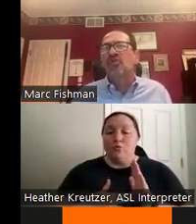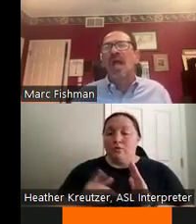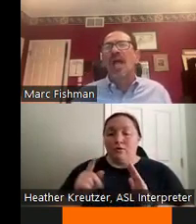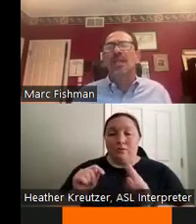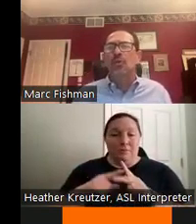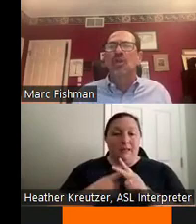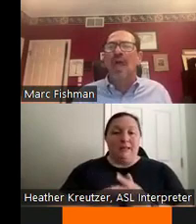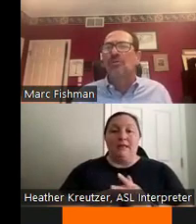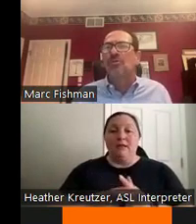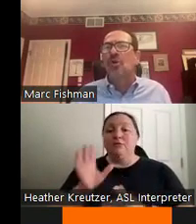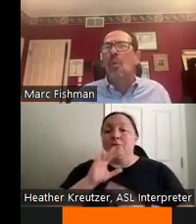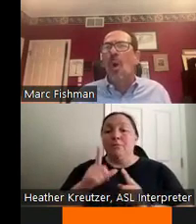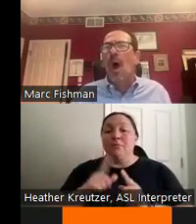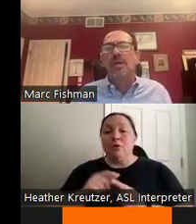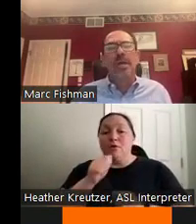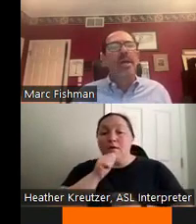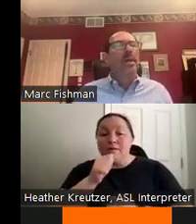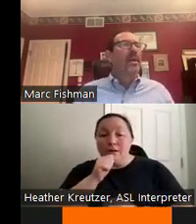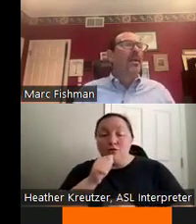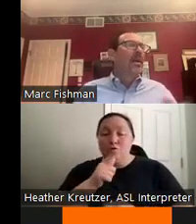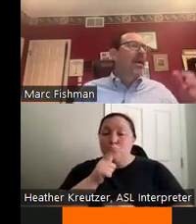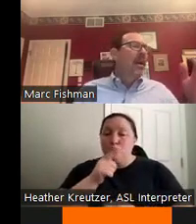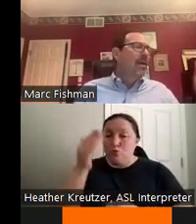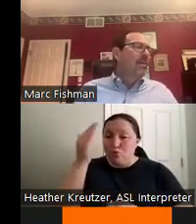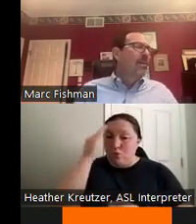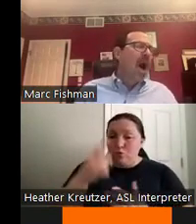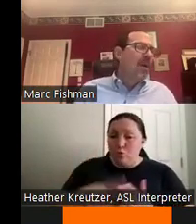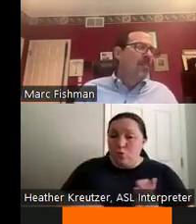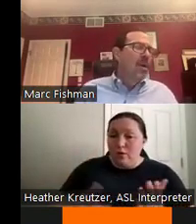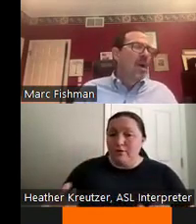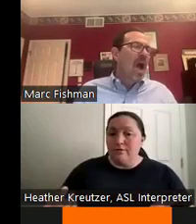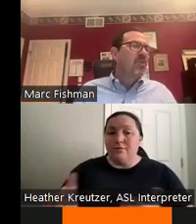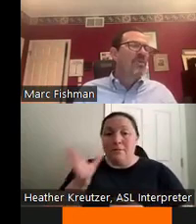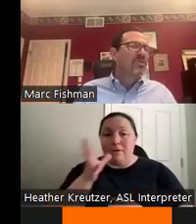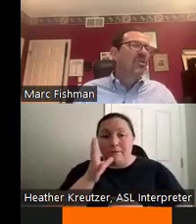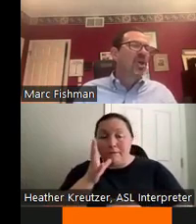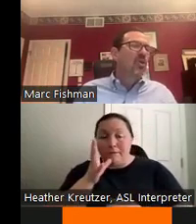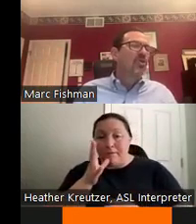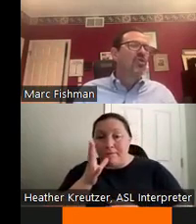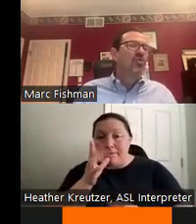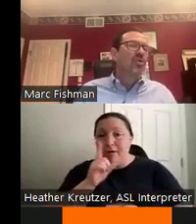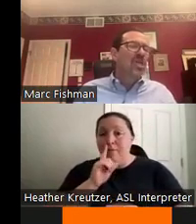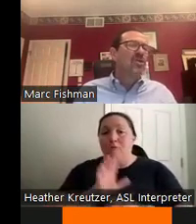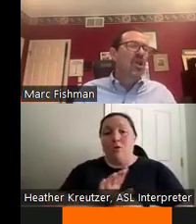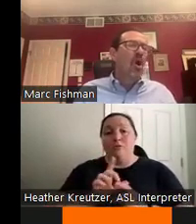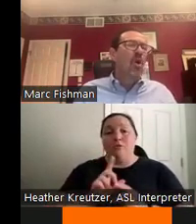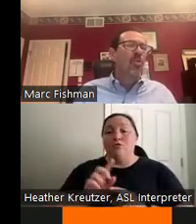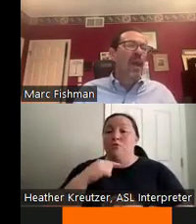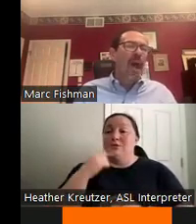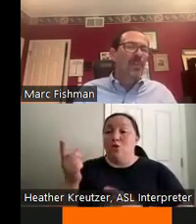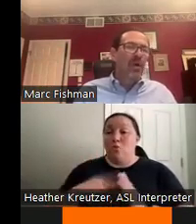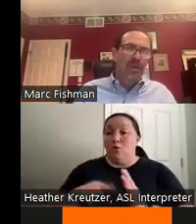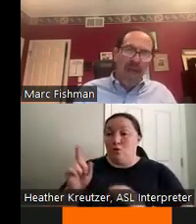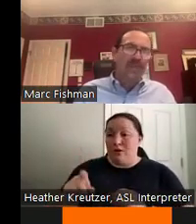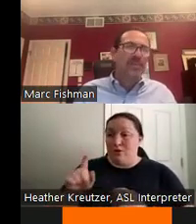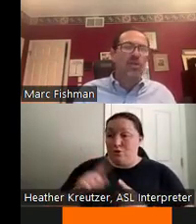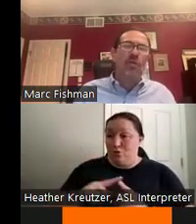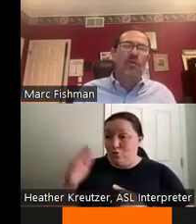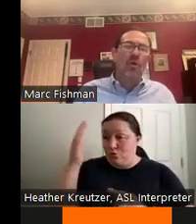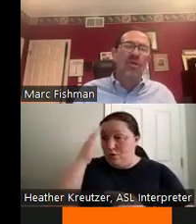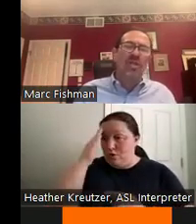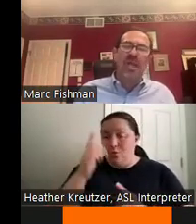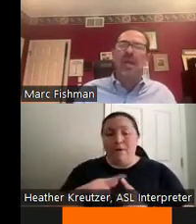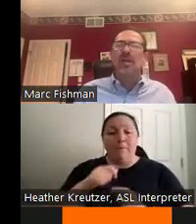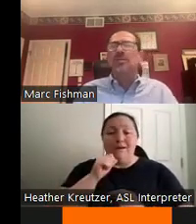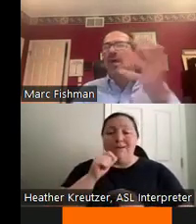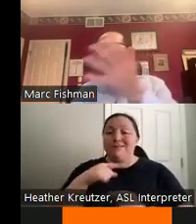about confidentiality. Who's allowed to know what? Mom, I promise to tell you what you need to know, but I'm going to not tell